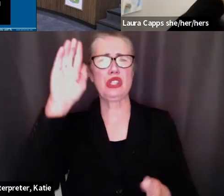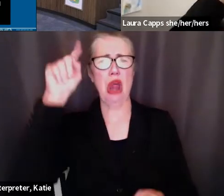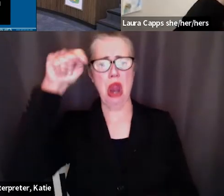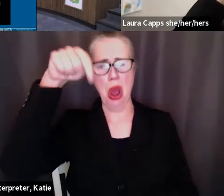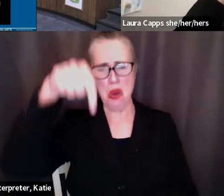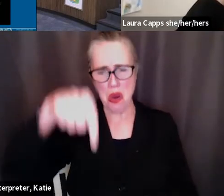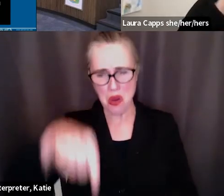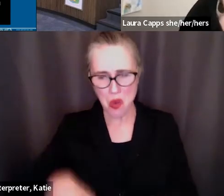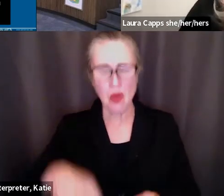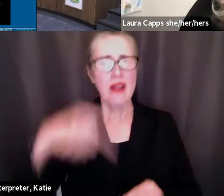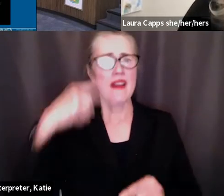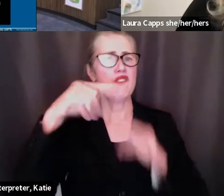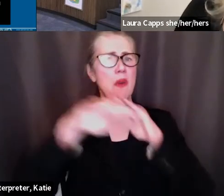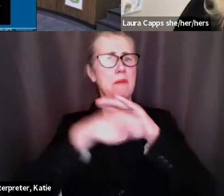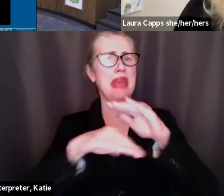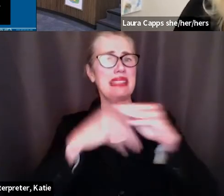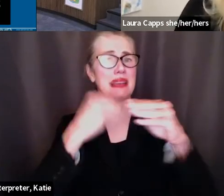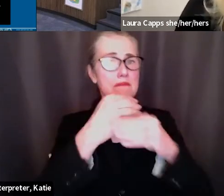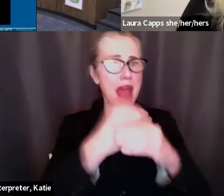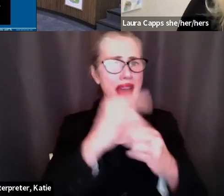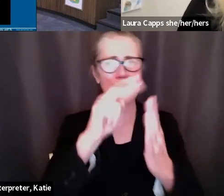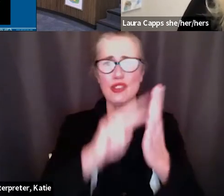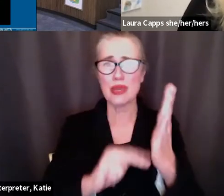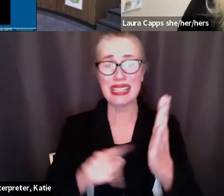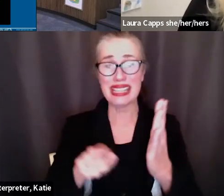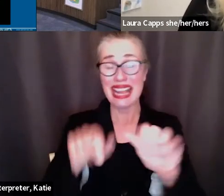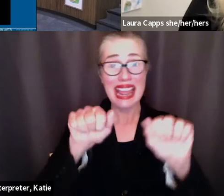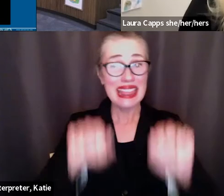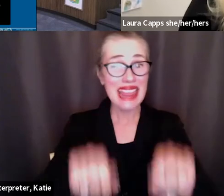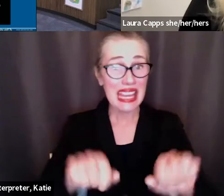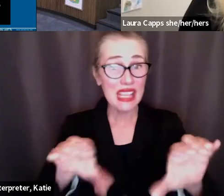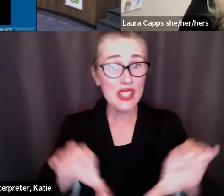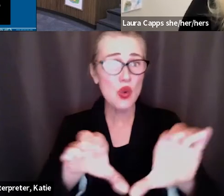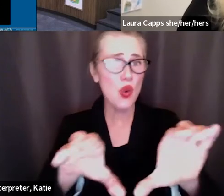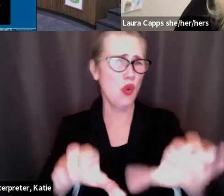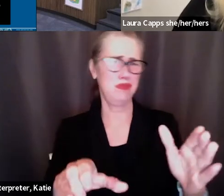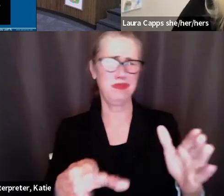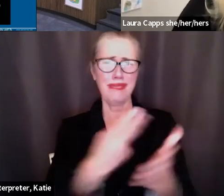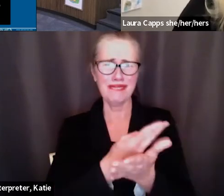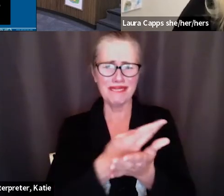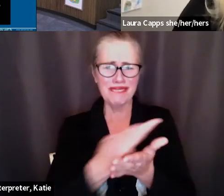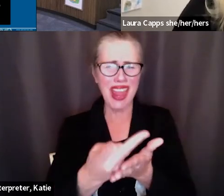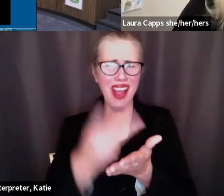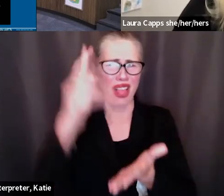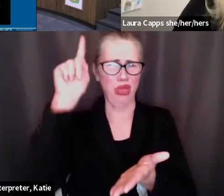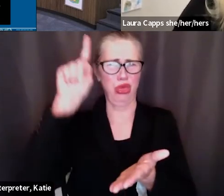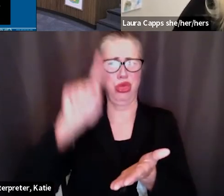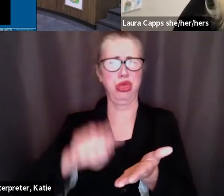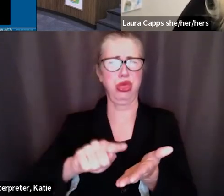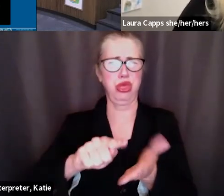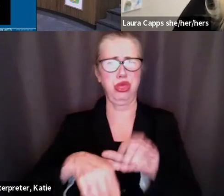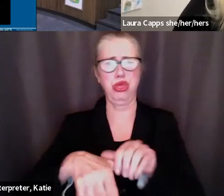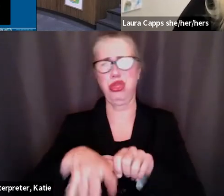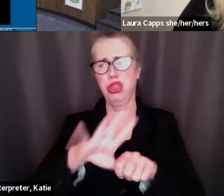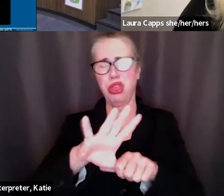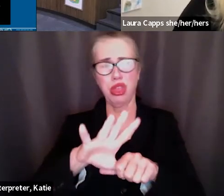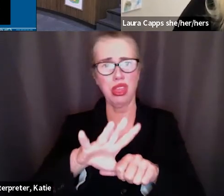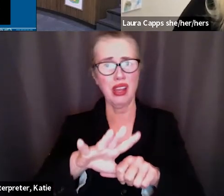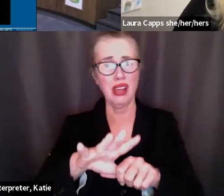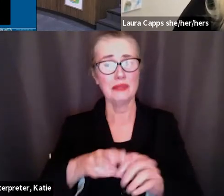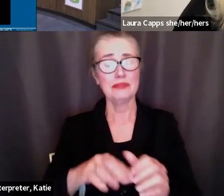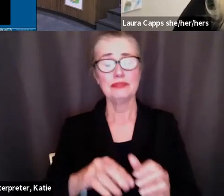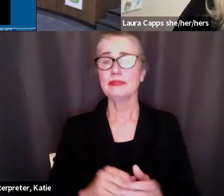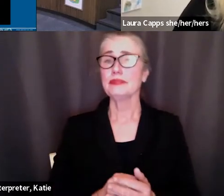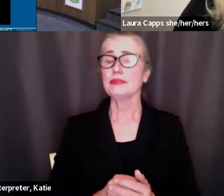the basic things that we should be able to do and um i'm just gonna